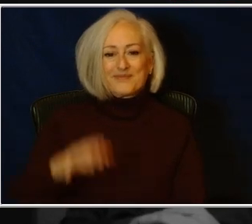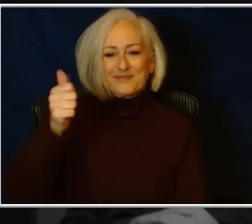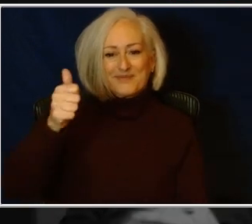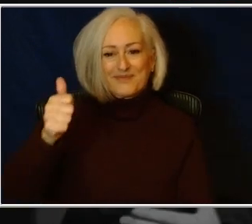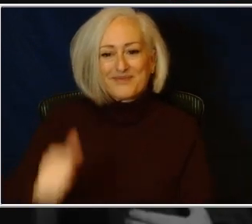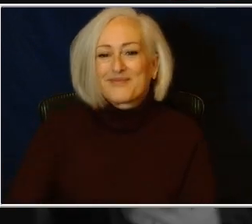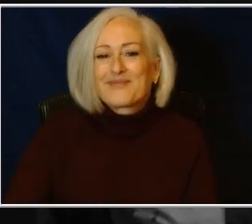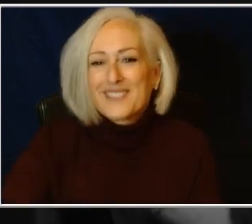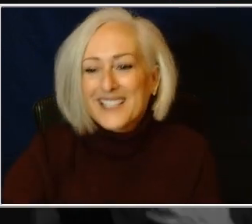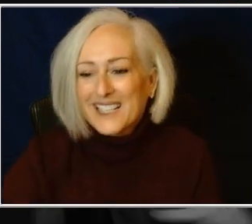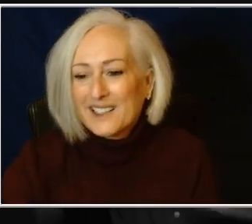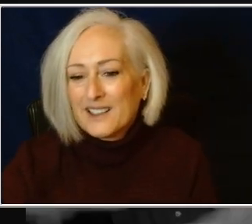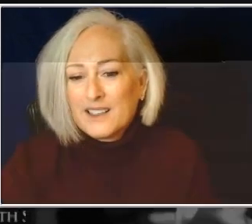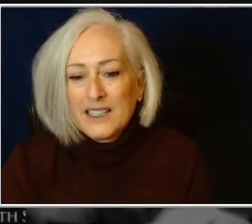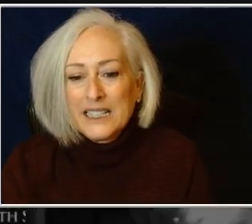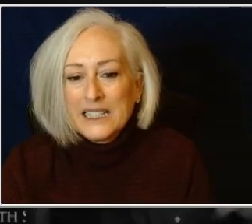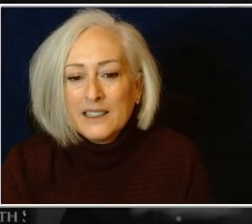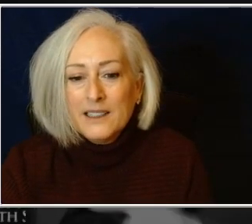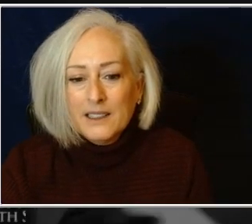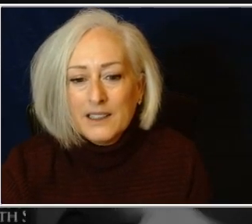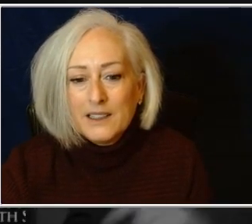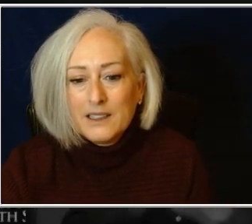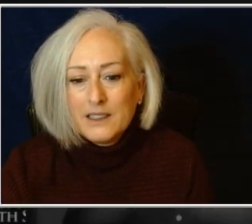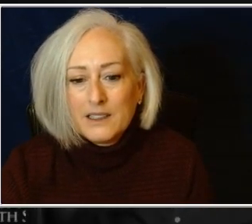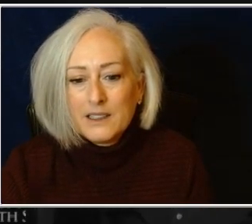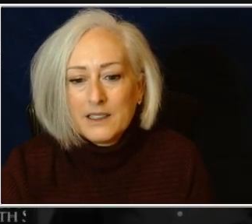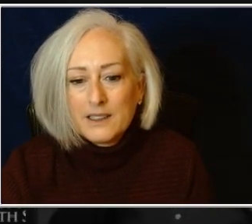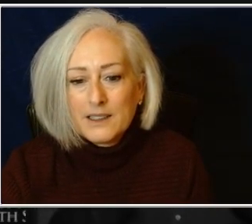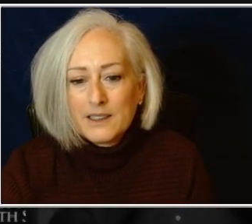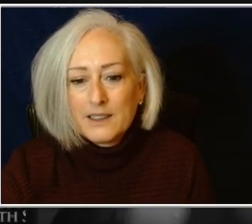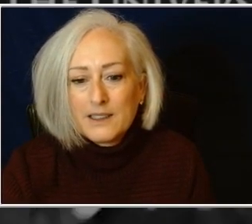Subscribe to our Morning Medical Update and Open Mics